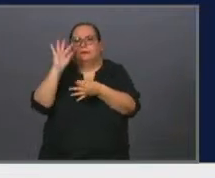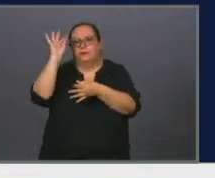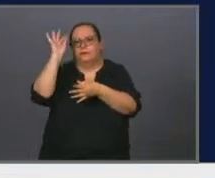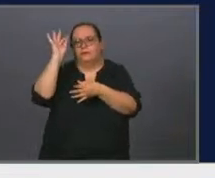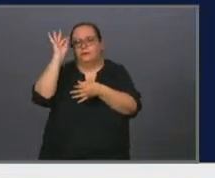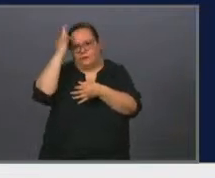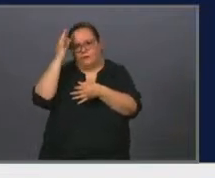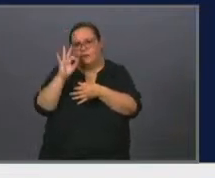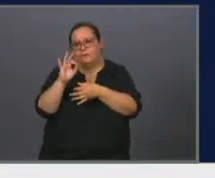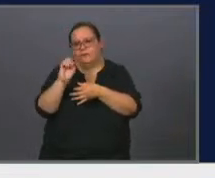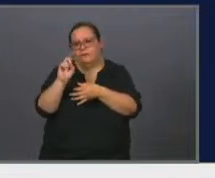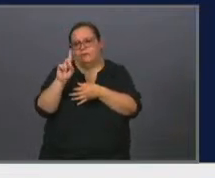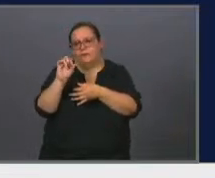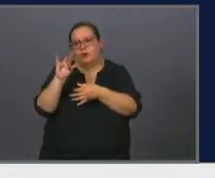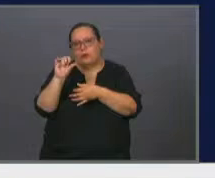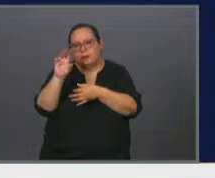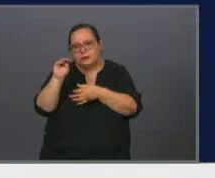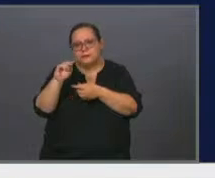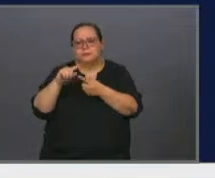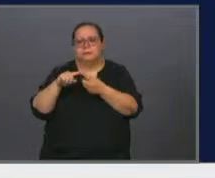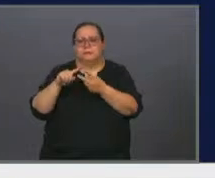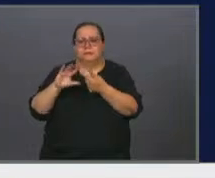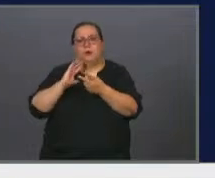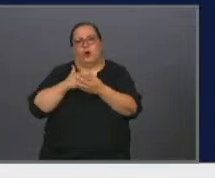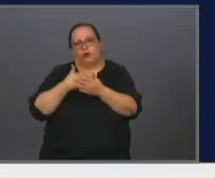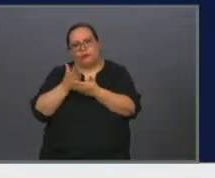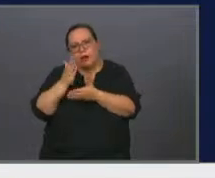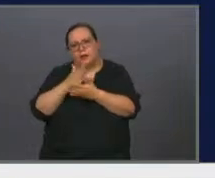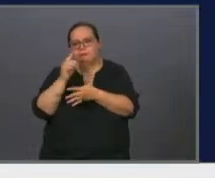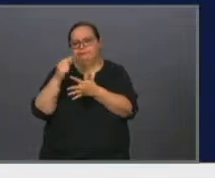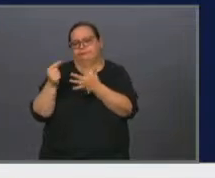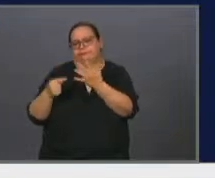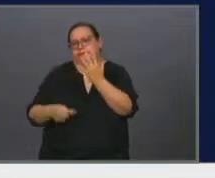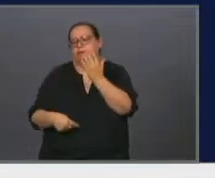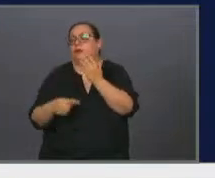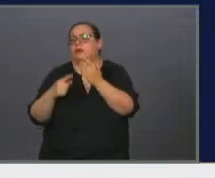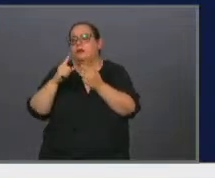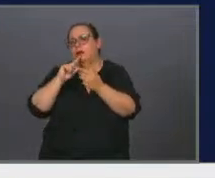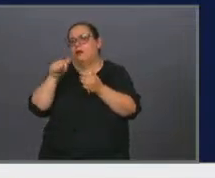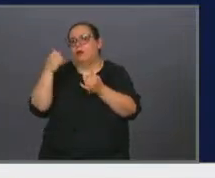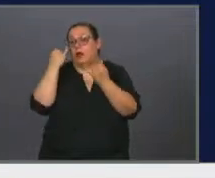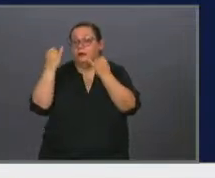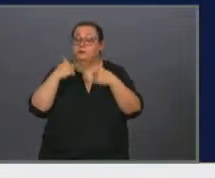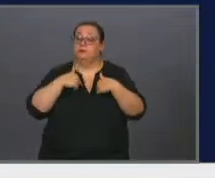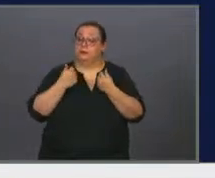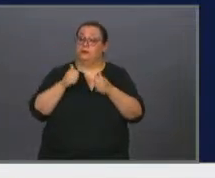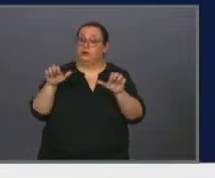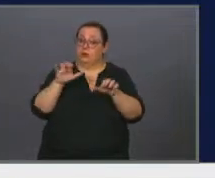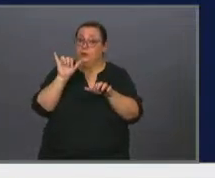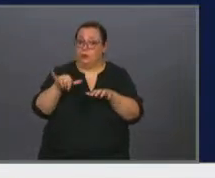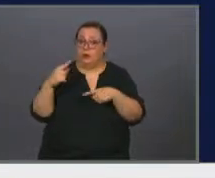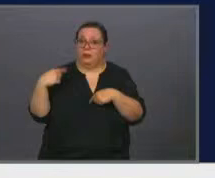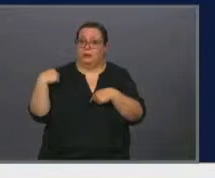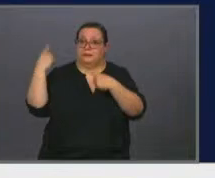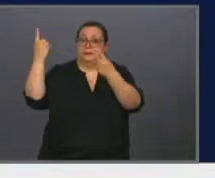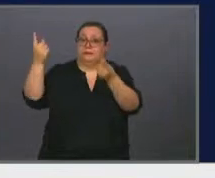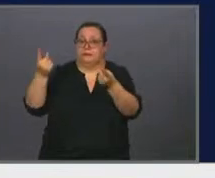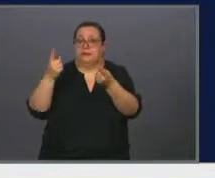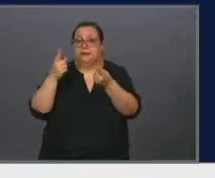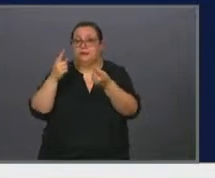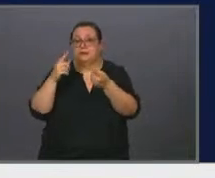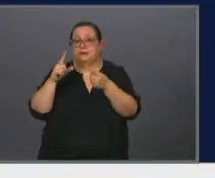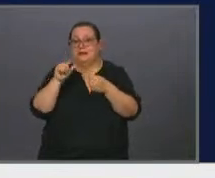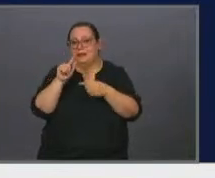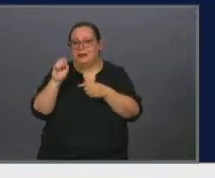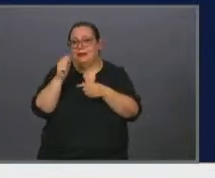federalism and our rights and so forth. I've actually tried to do that since the late